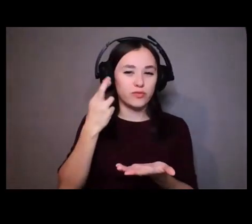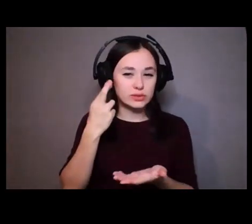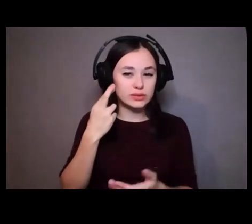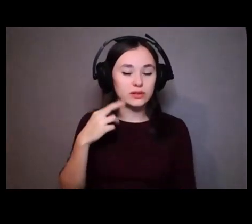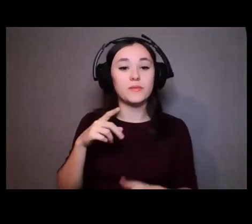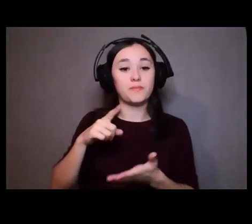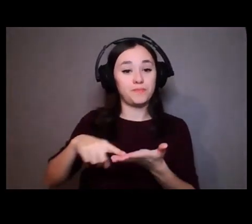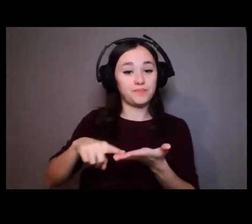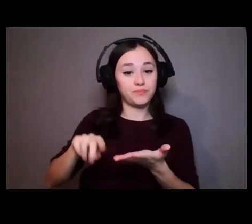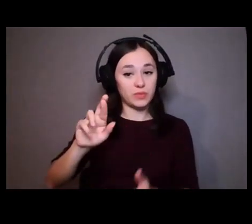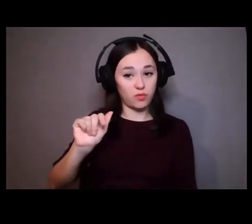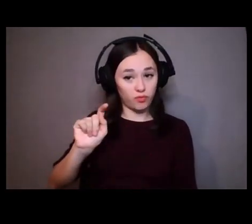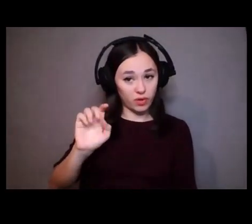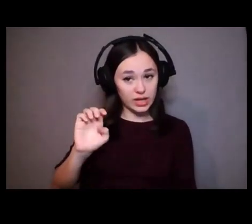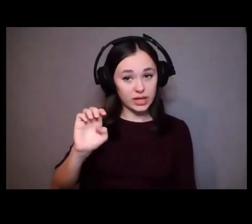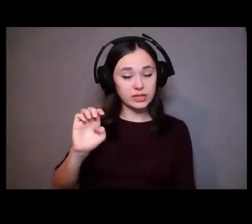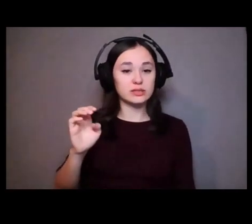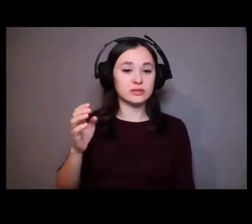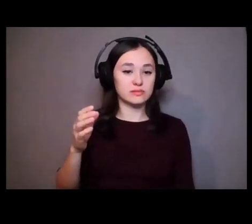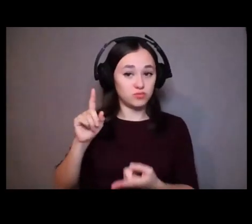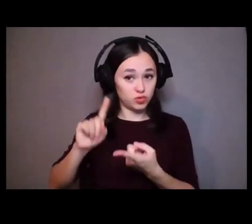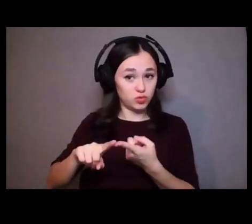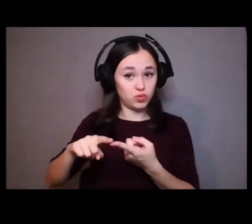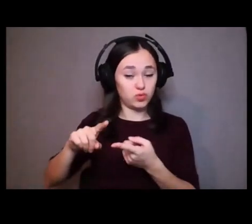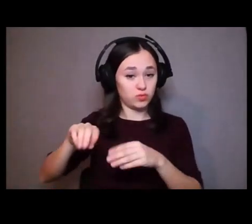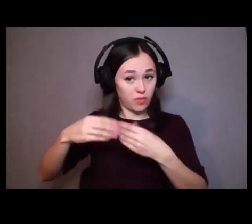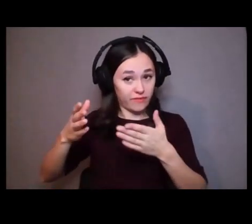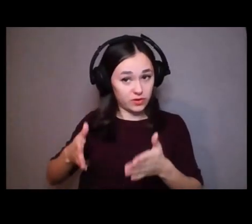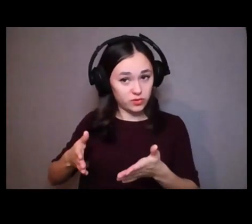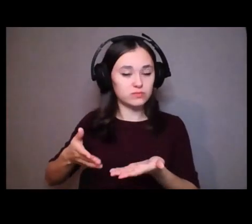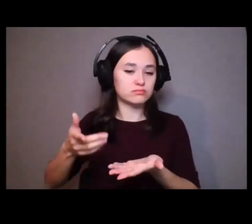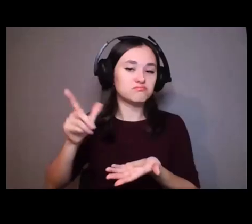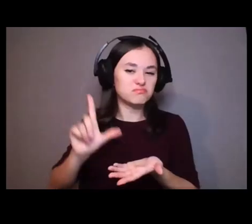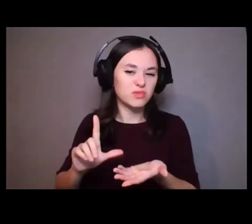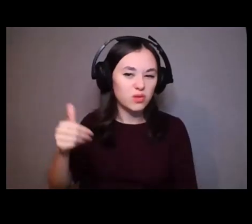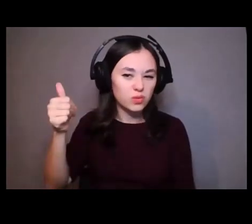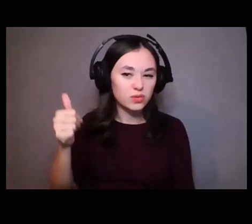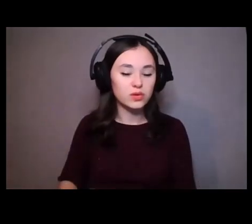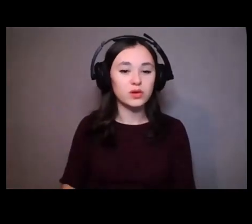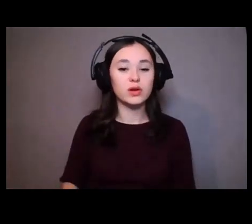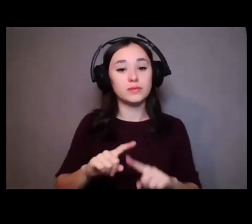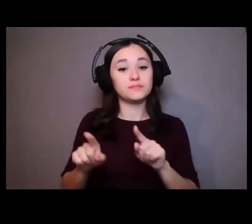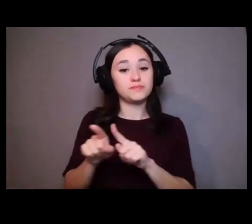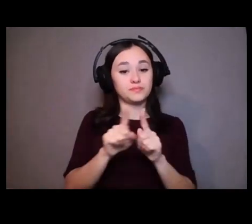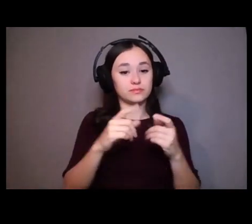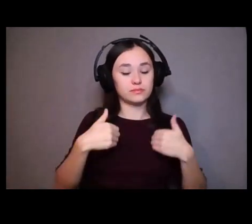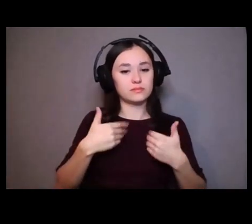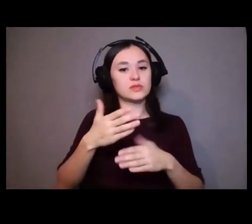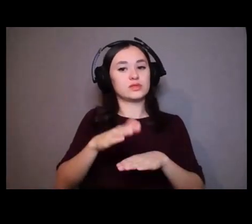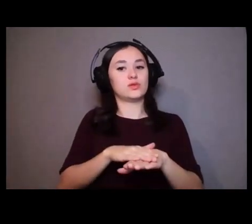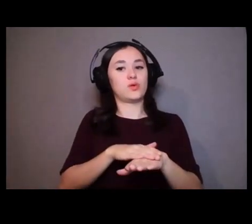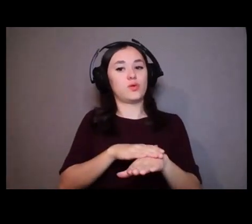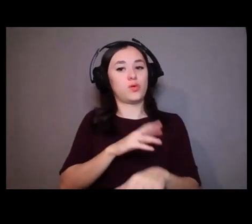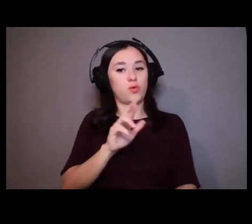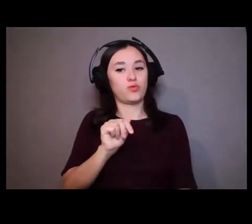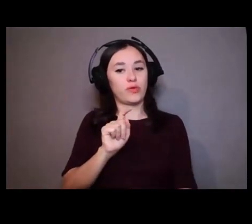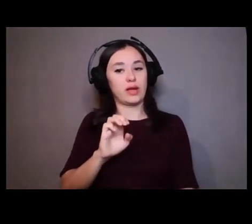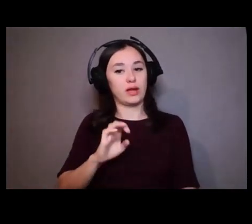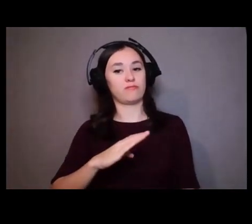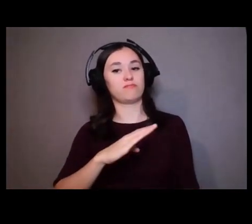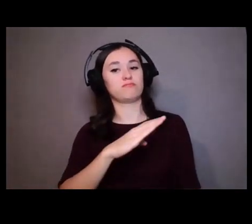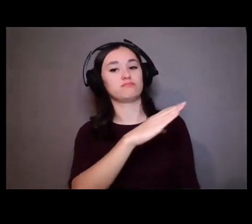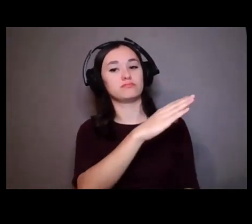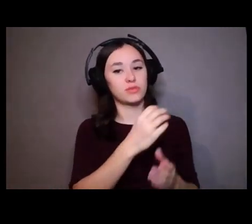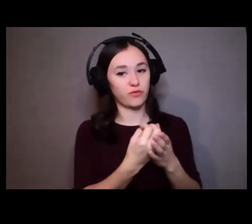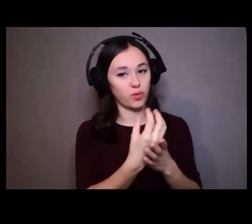rates to providers are lower, that tend to be lower than other payers, but it also has a slower rate of growth than other forms of